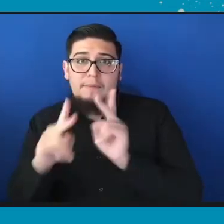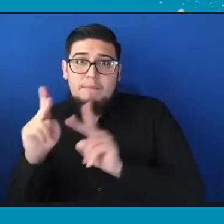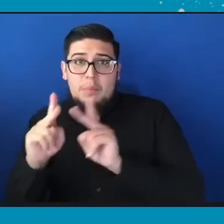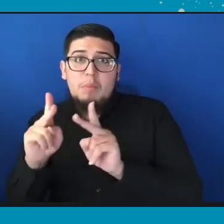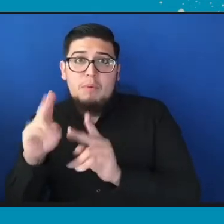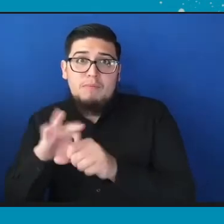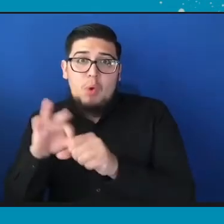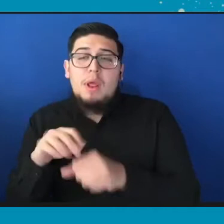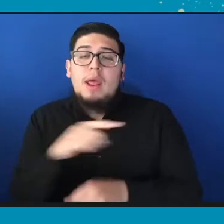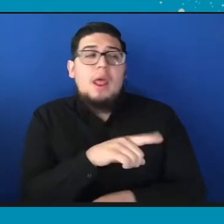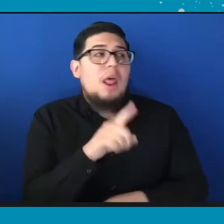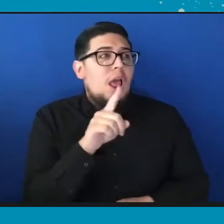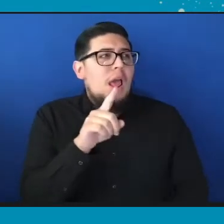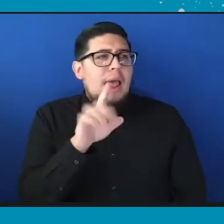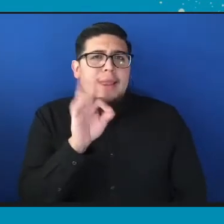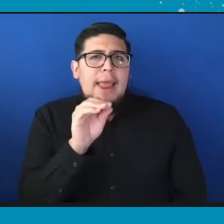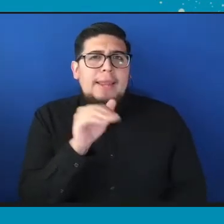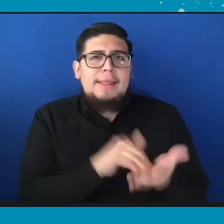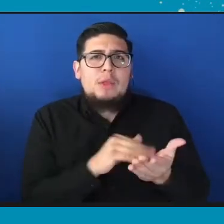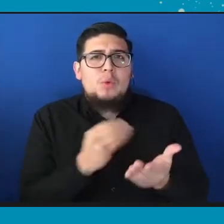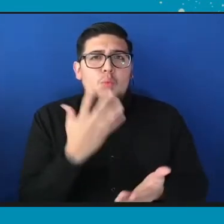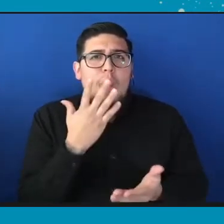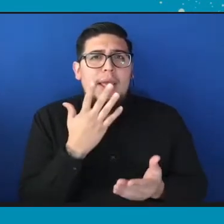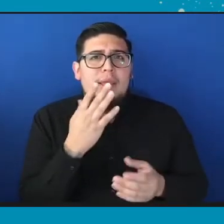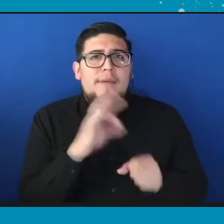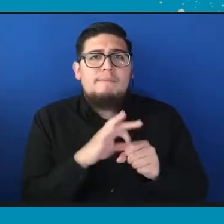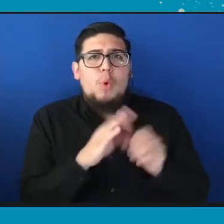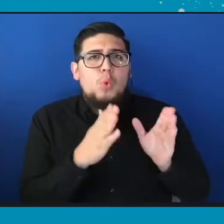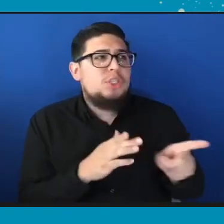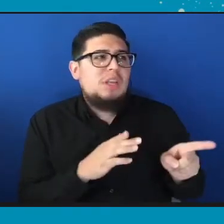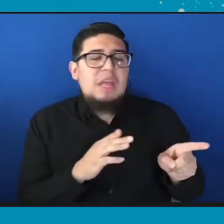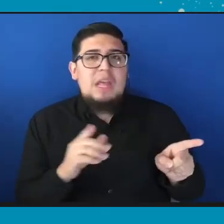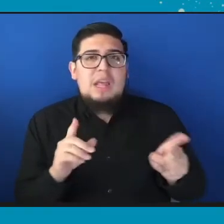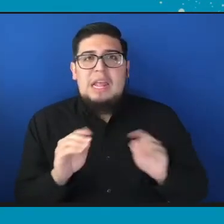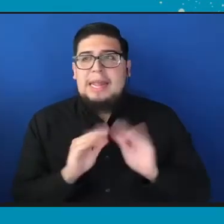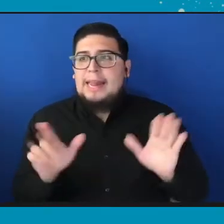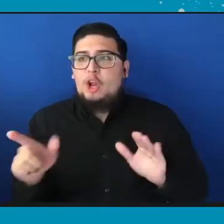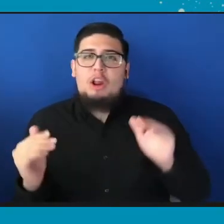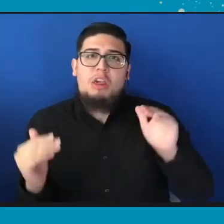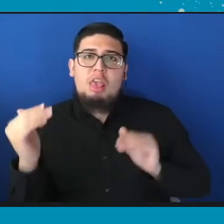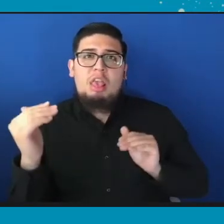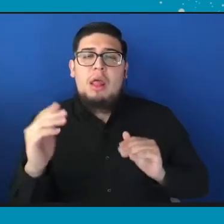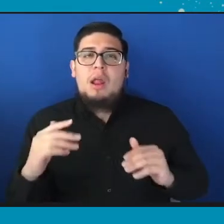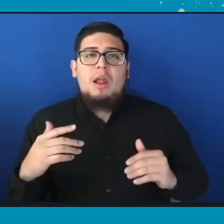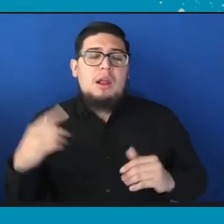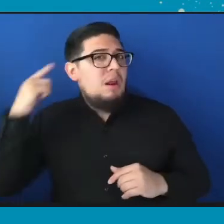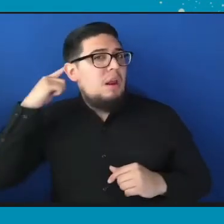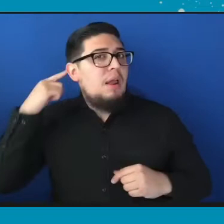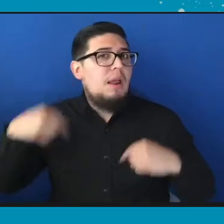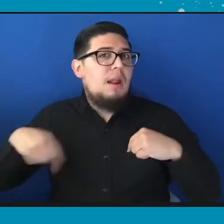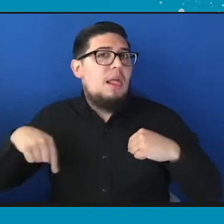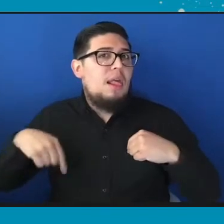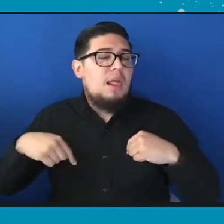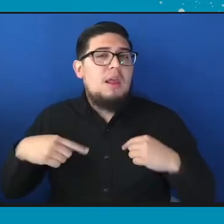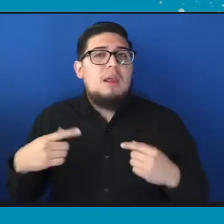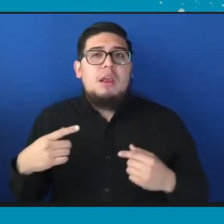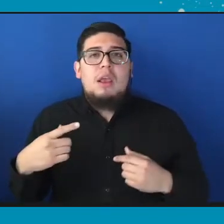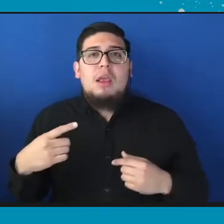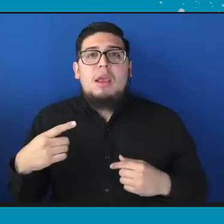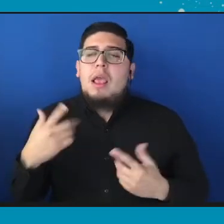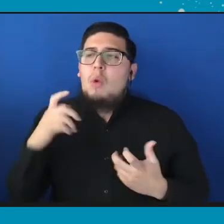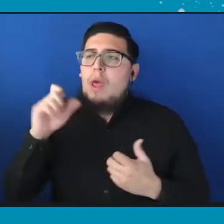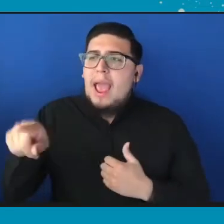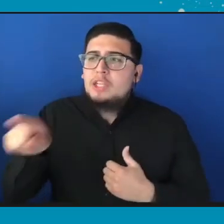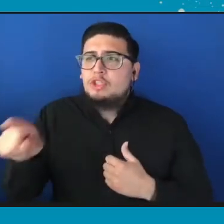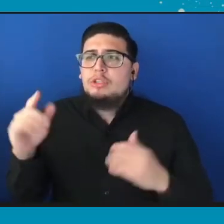voters. And basically he said, I want to ask you, with the free and fair vote count, how are you going to